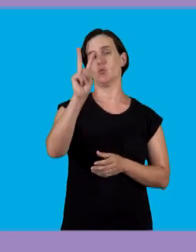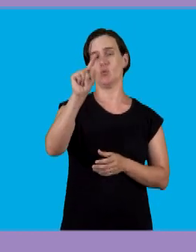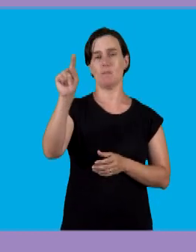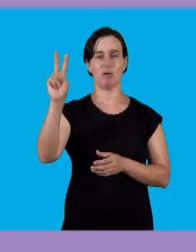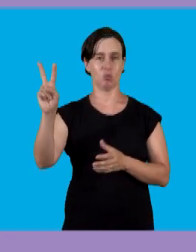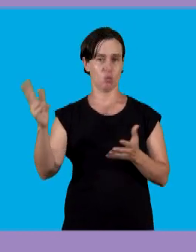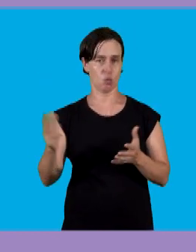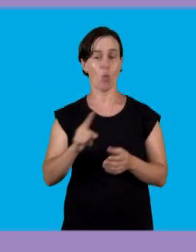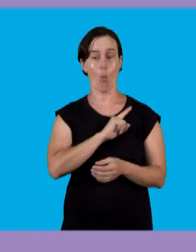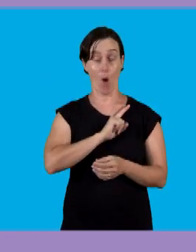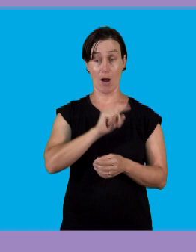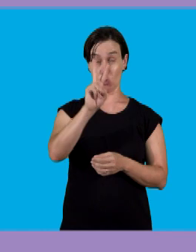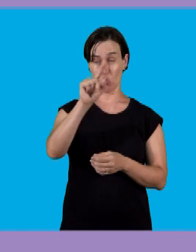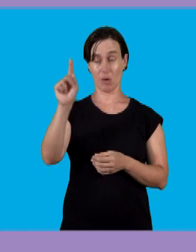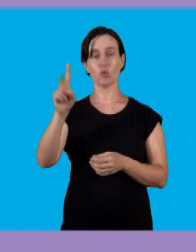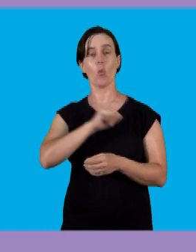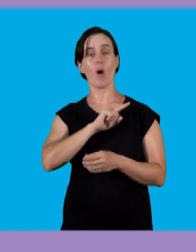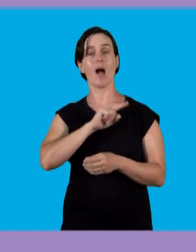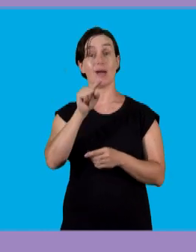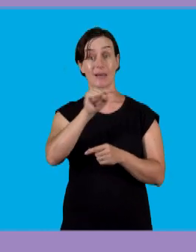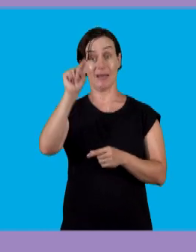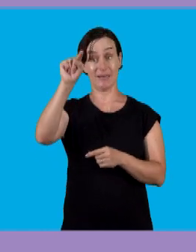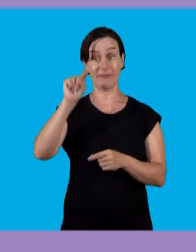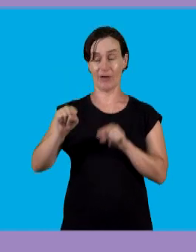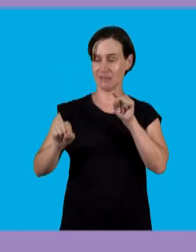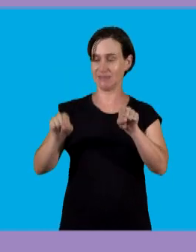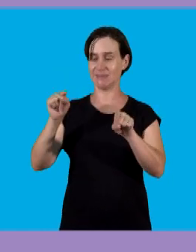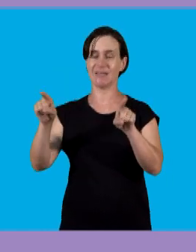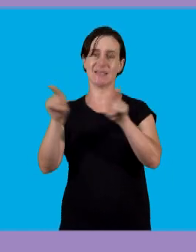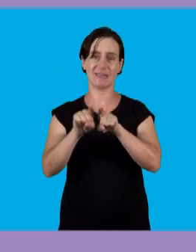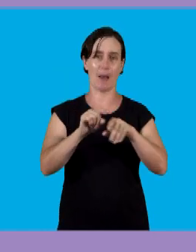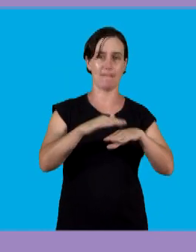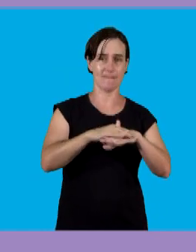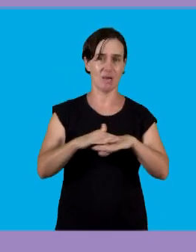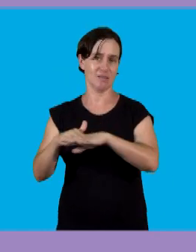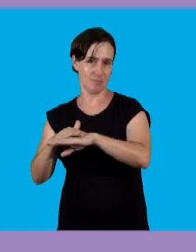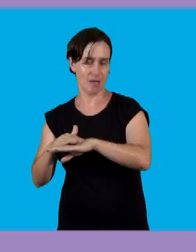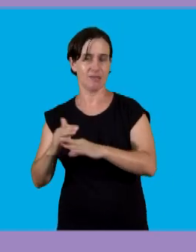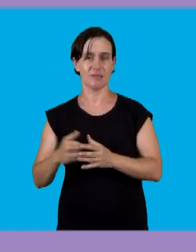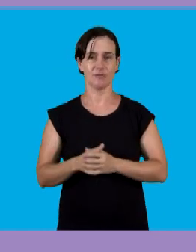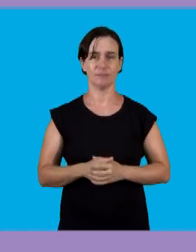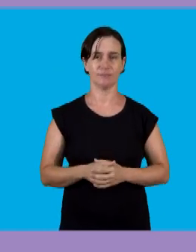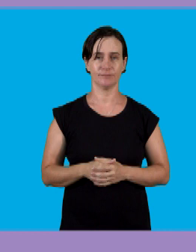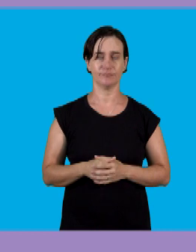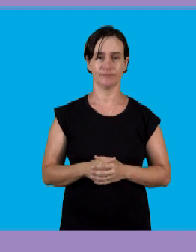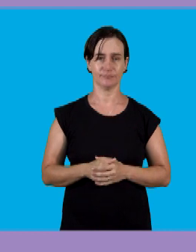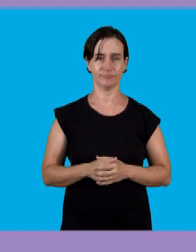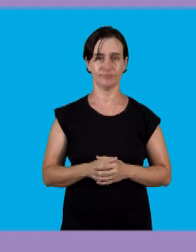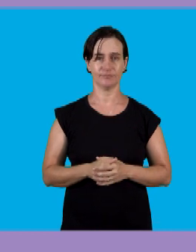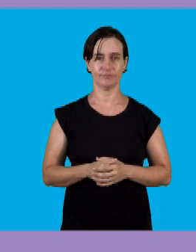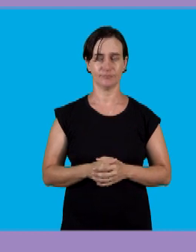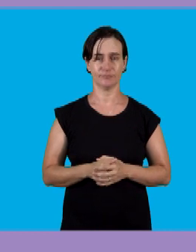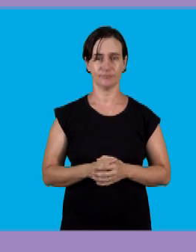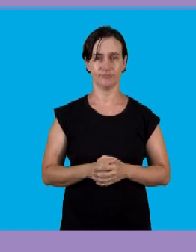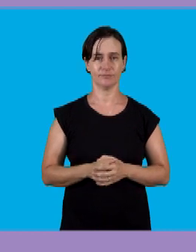these same powers, we can use that exponent, the exponent laws, where we are going to say 2 minus 2 is 0, which